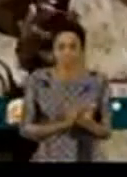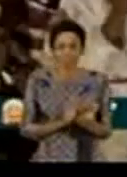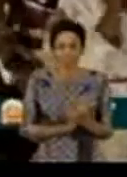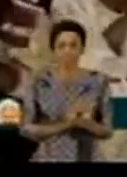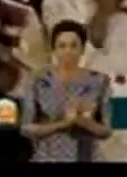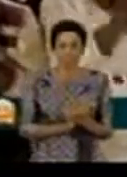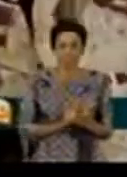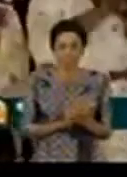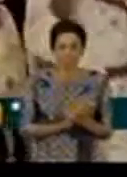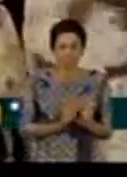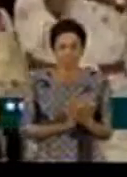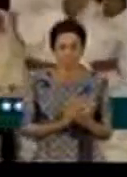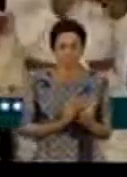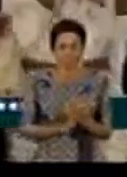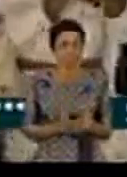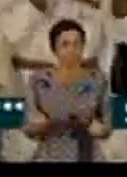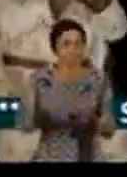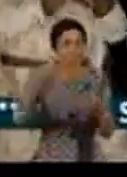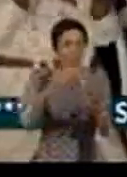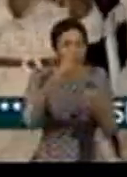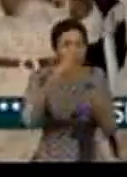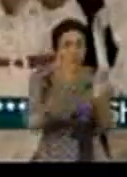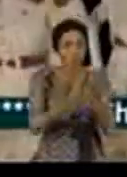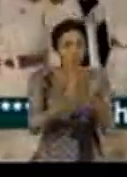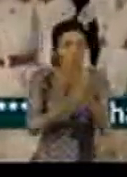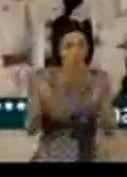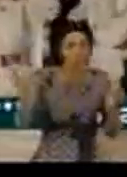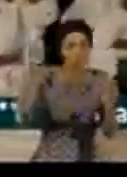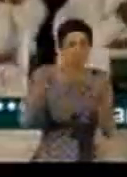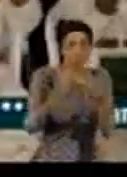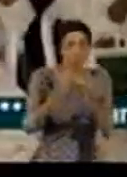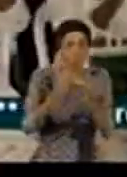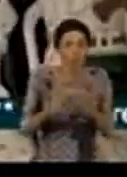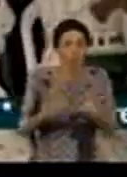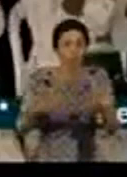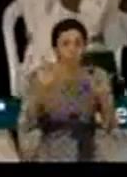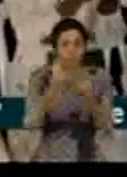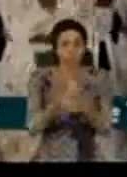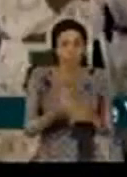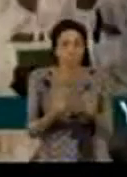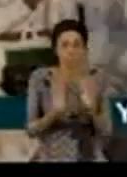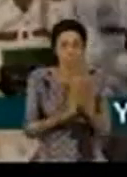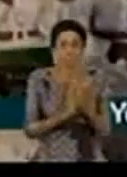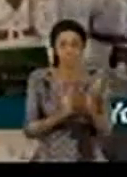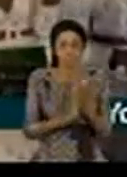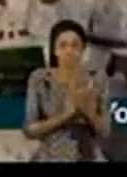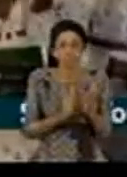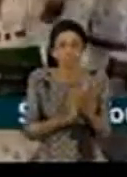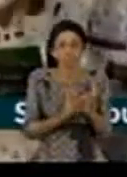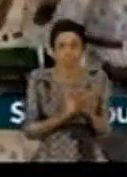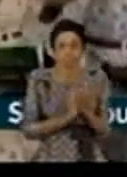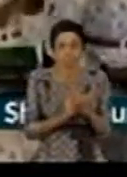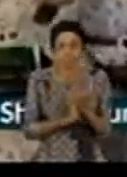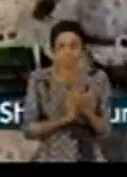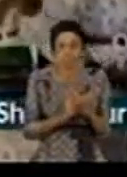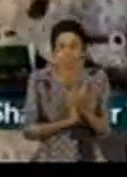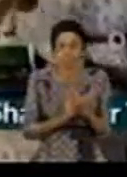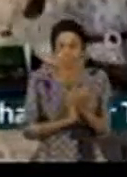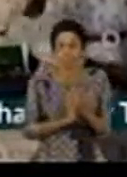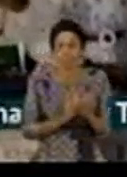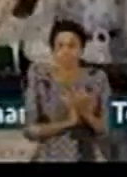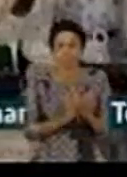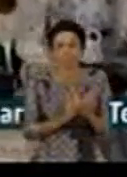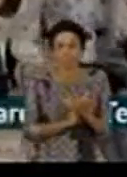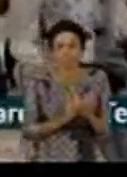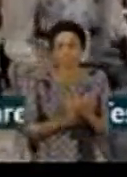The more you clap, the more miracle. Look at another miracle happening there. Look at the dancing. The jubilation in the camp. I told